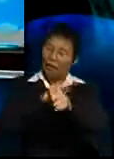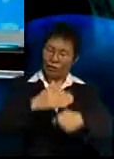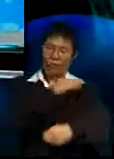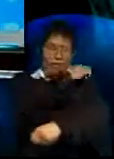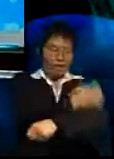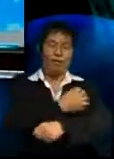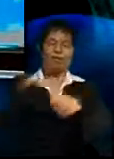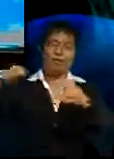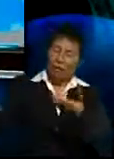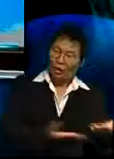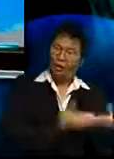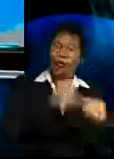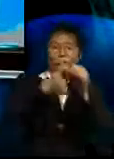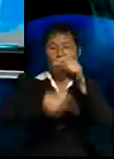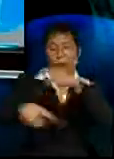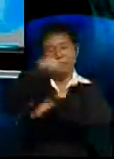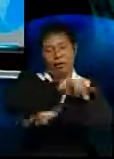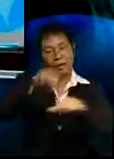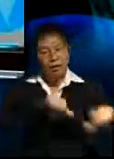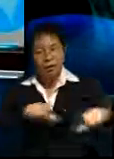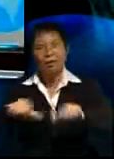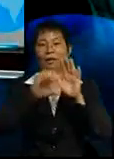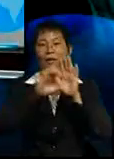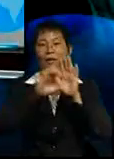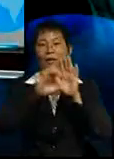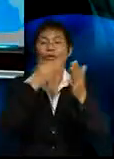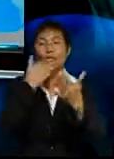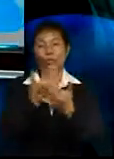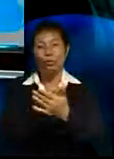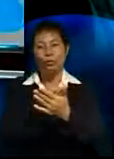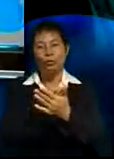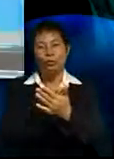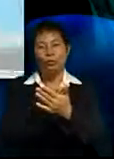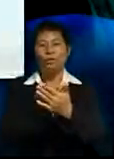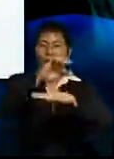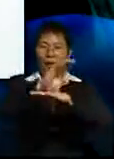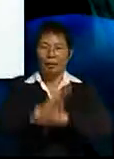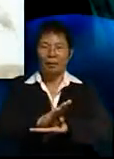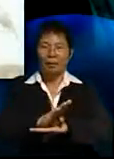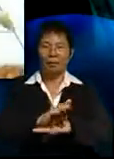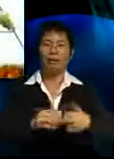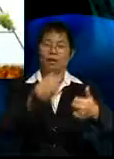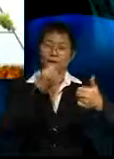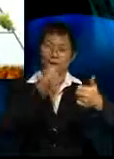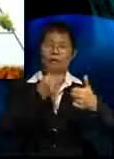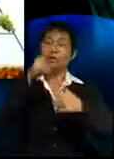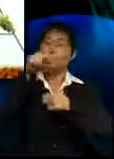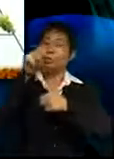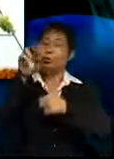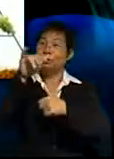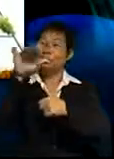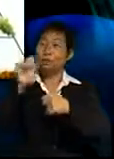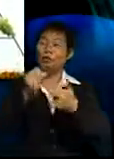carry out our daily activities. Examples of good eating habits include eating nutritious